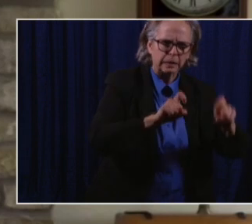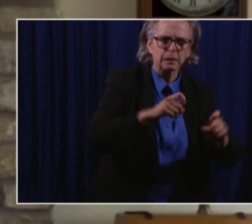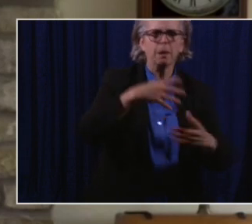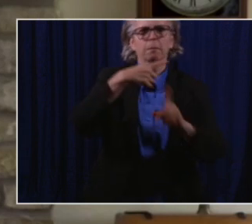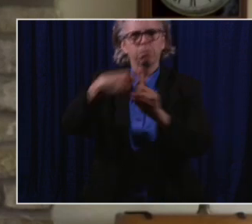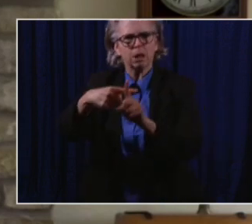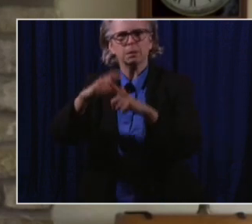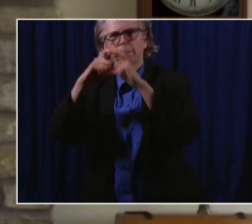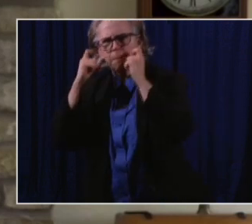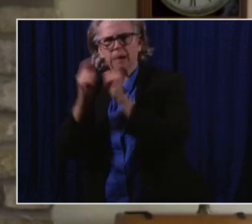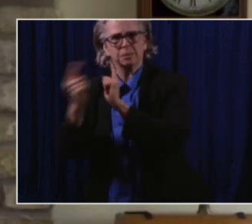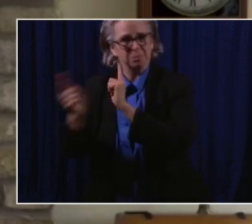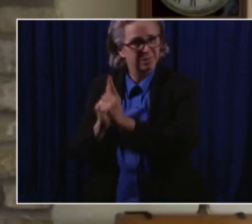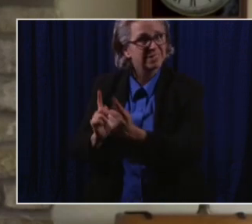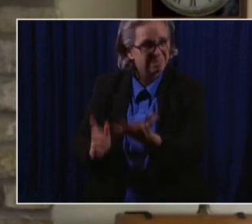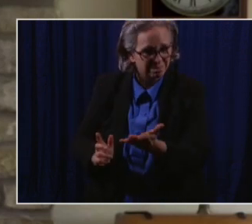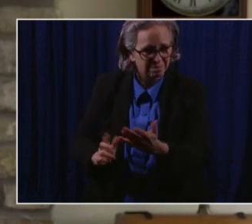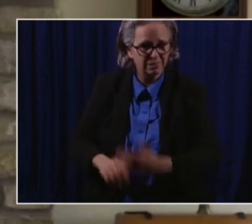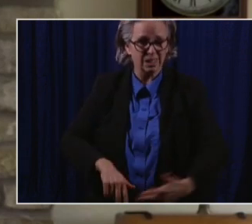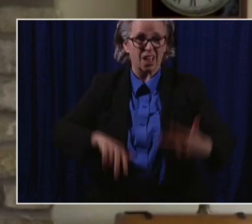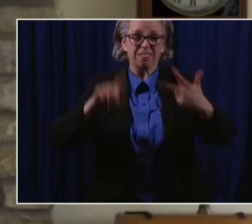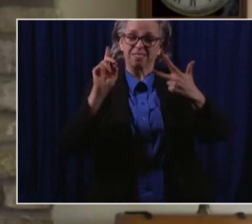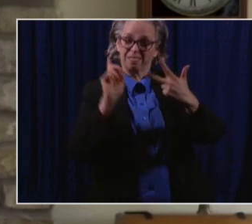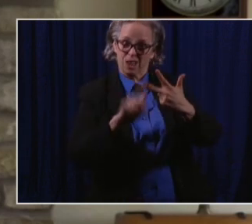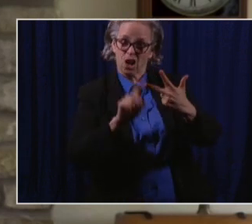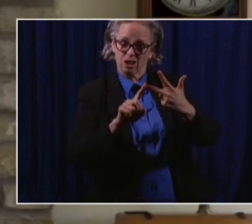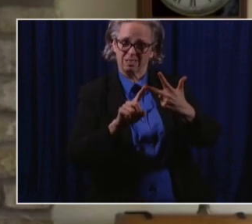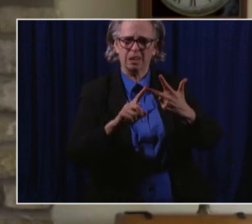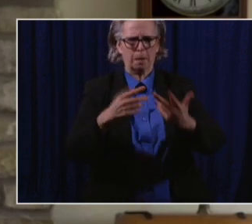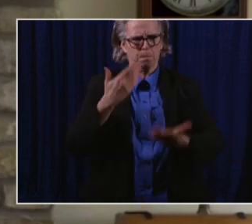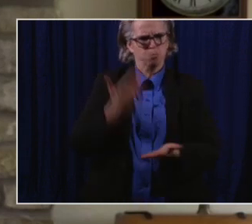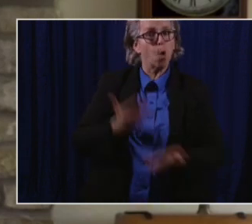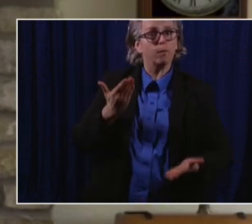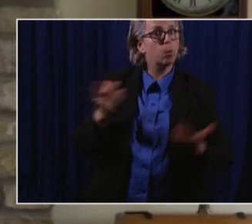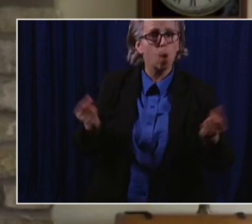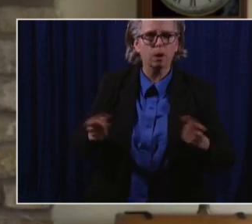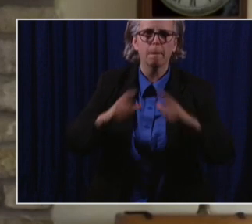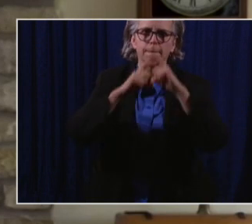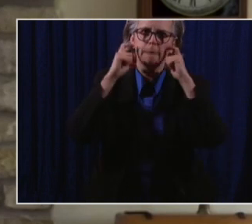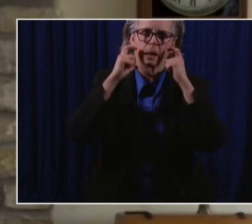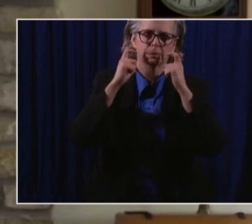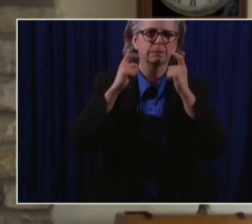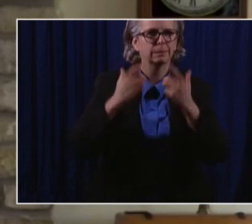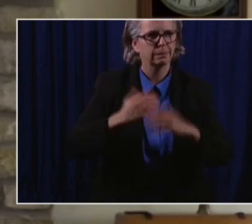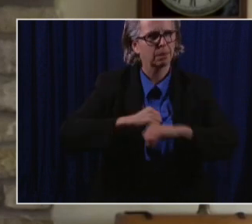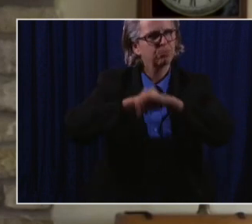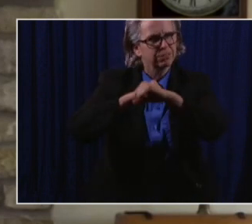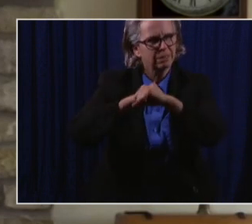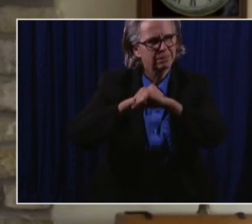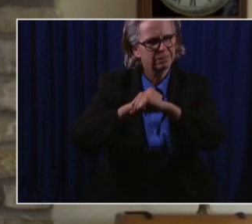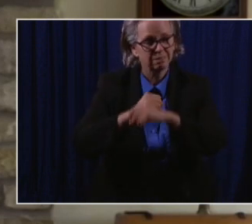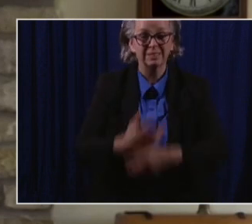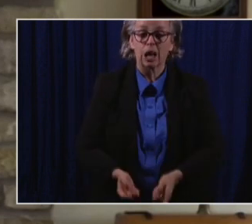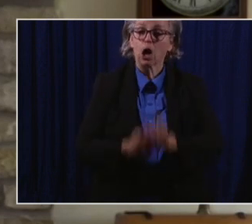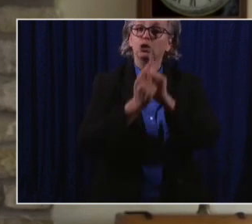matter. Number four, distance matters. Number five, contact tracing matters.